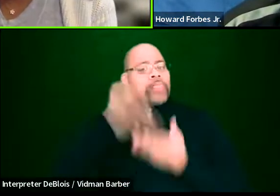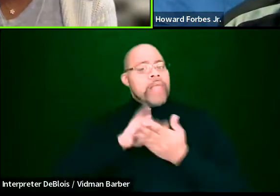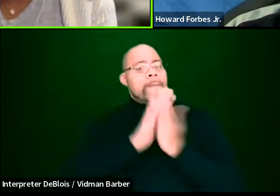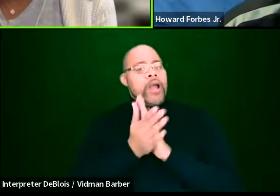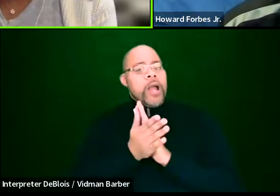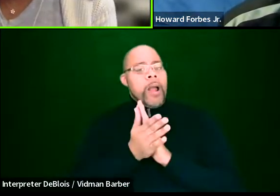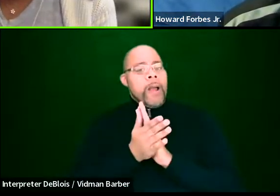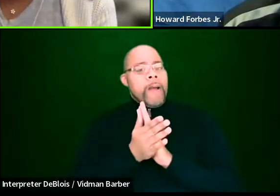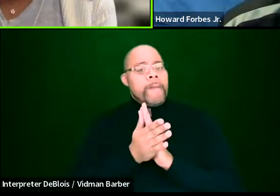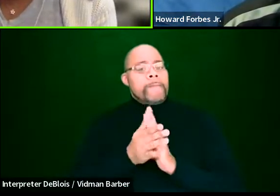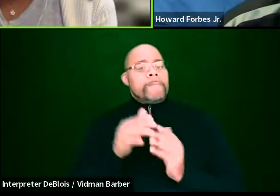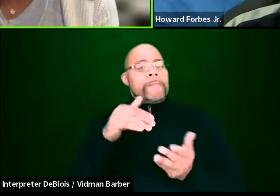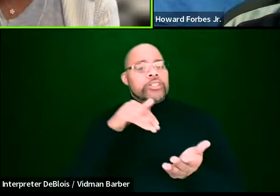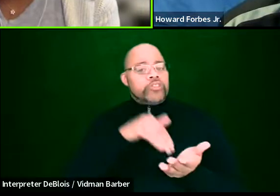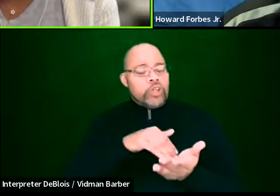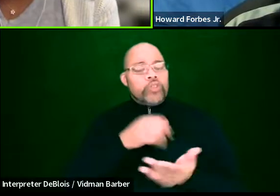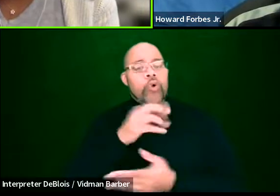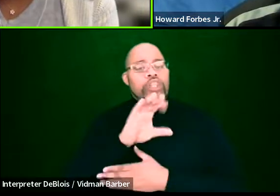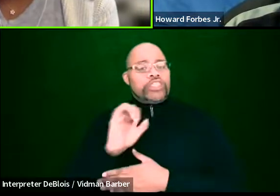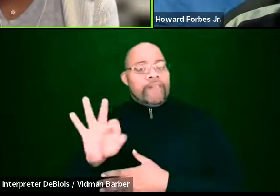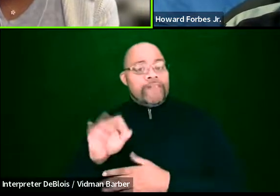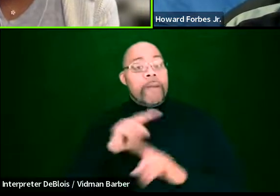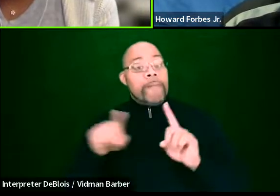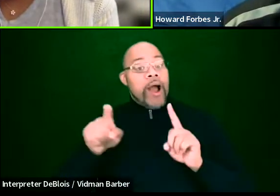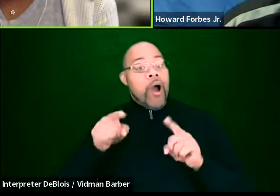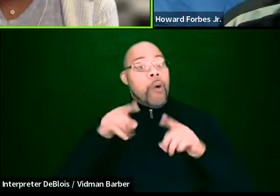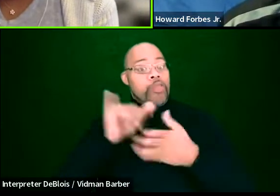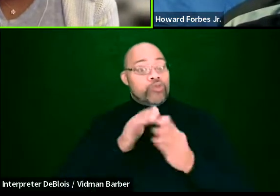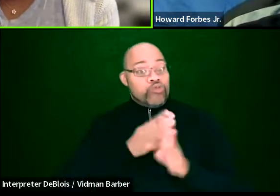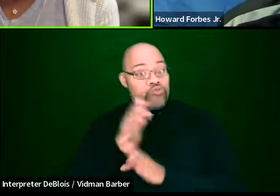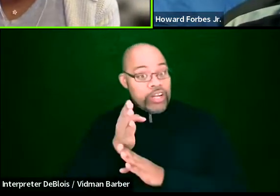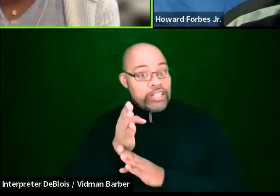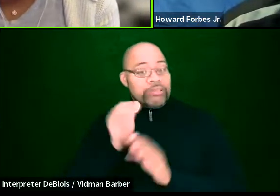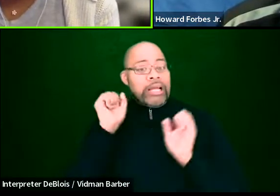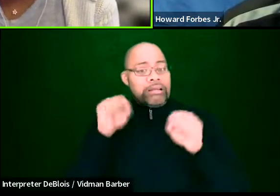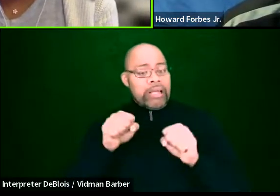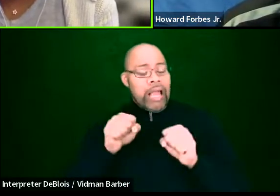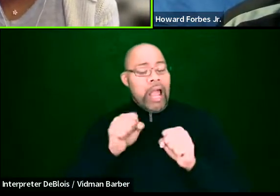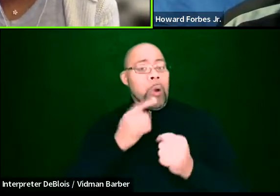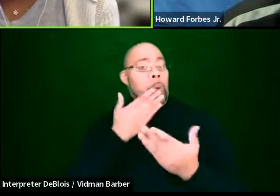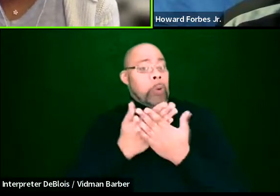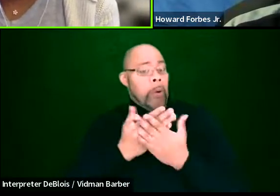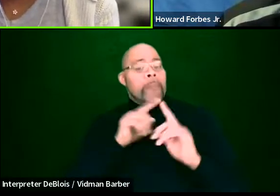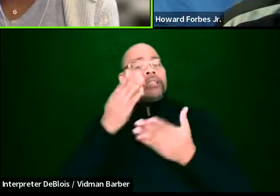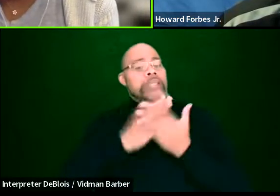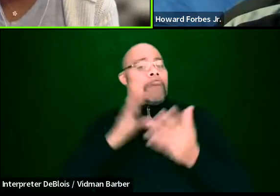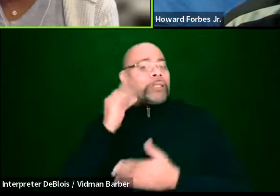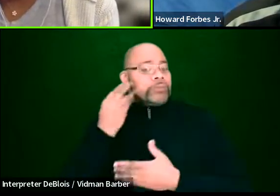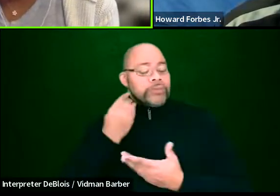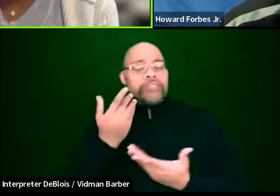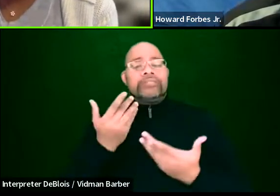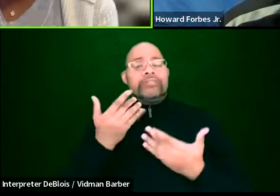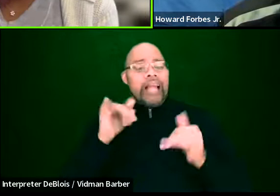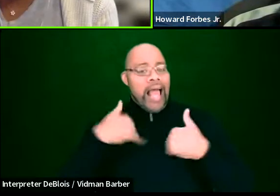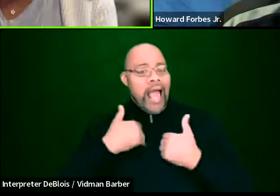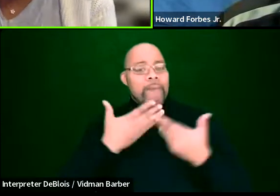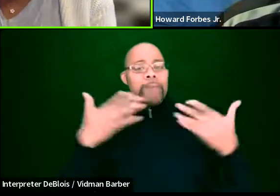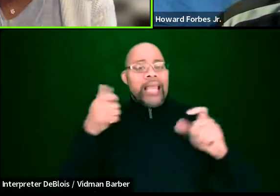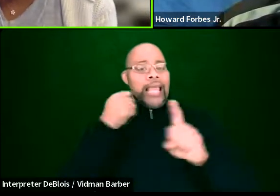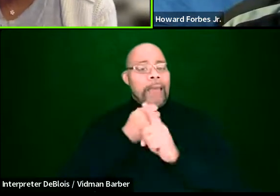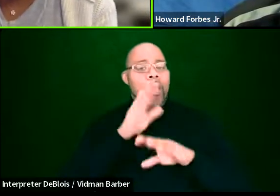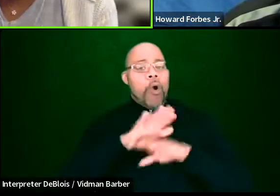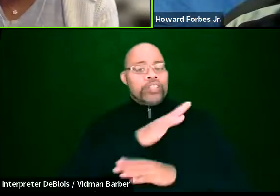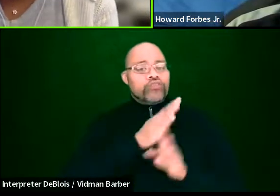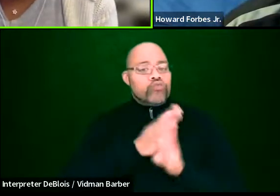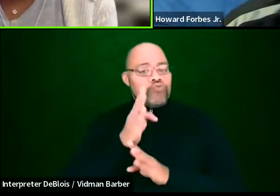a pharmacist or a chef. However, while those careers could have been promising, some experiences certainly had a greater impact on his